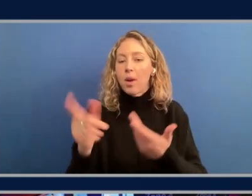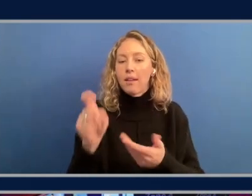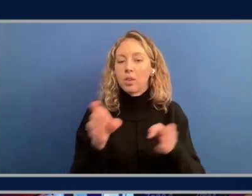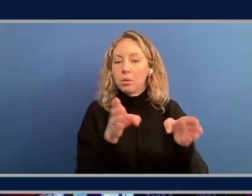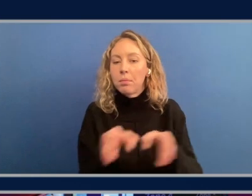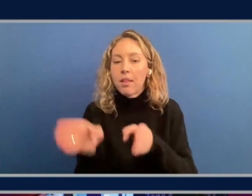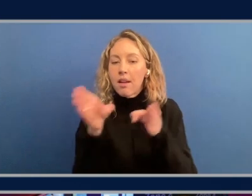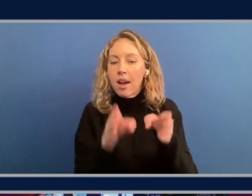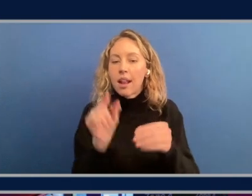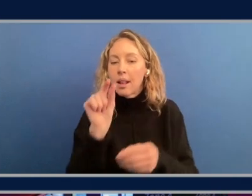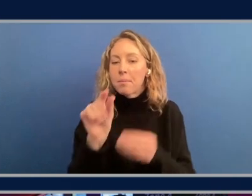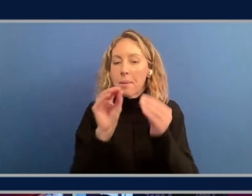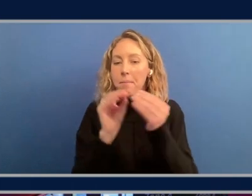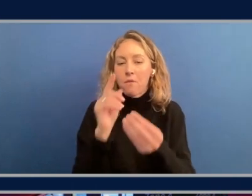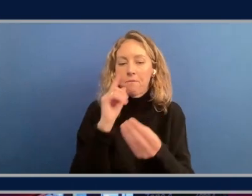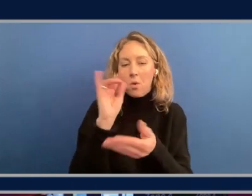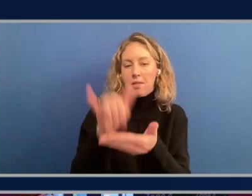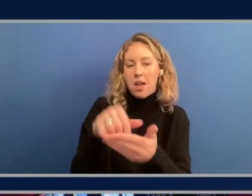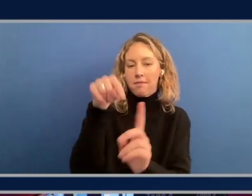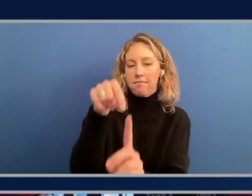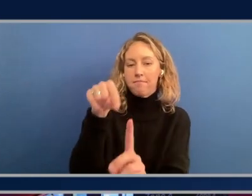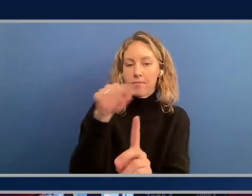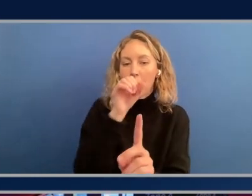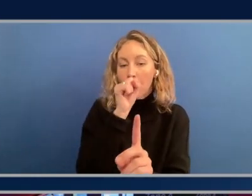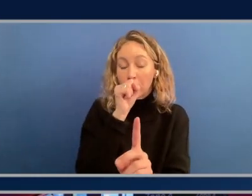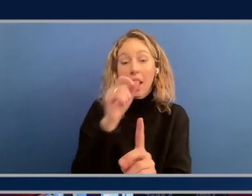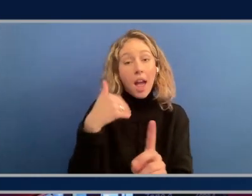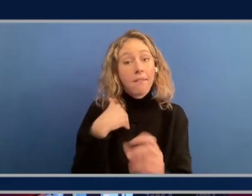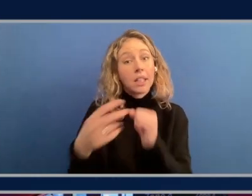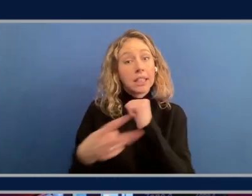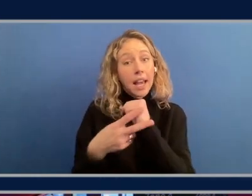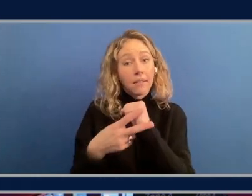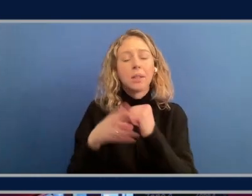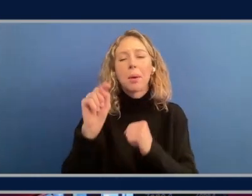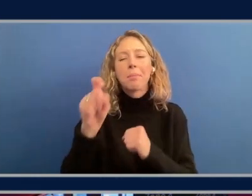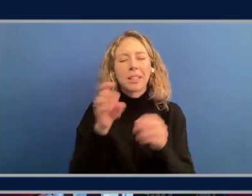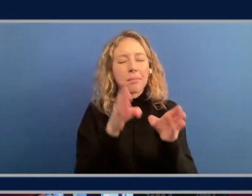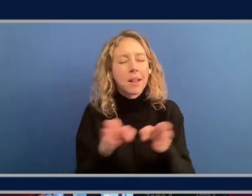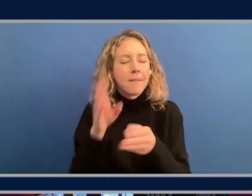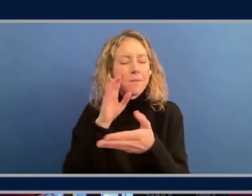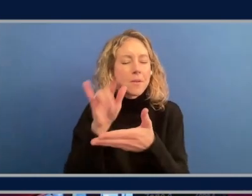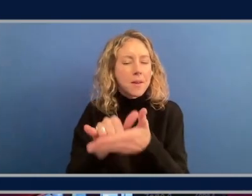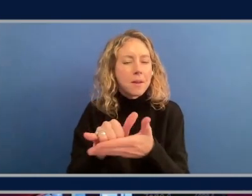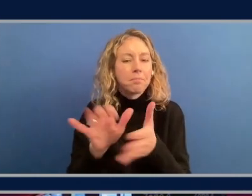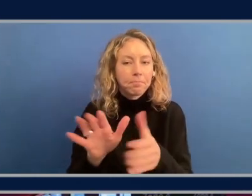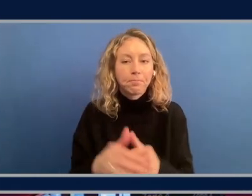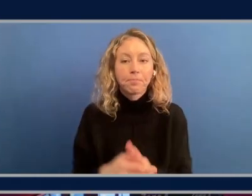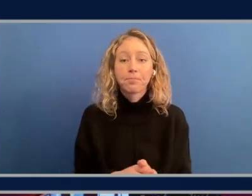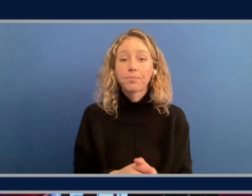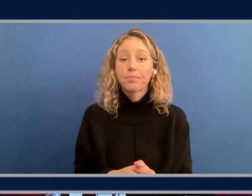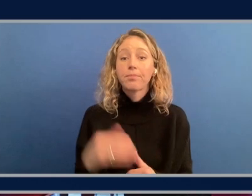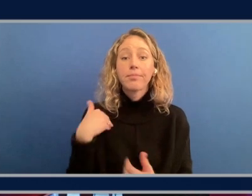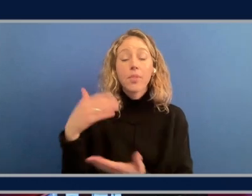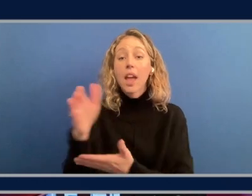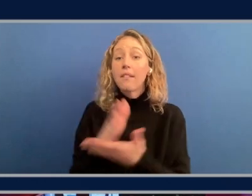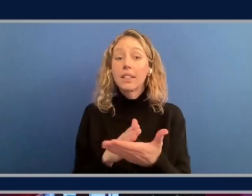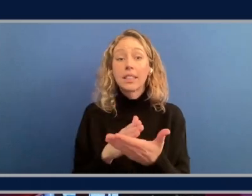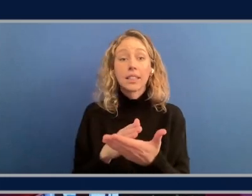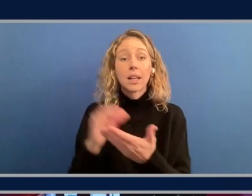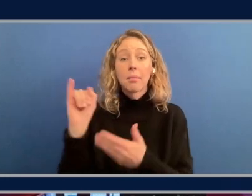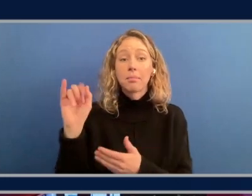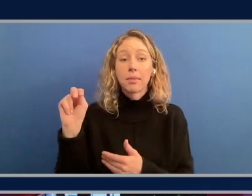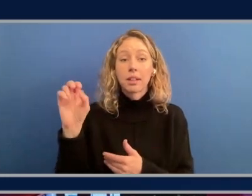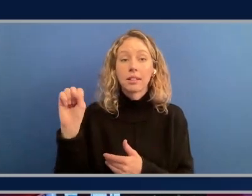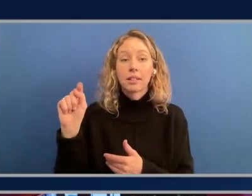bit more around it. Definitely there is savings, but then you just want to plan around that commitment. Okay. So And there are some instance type which we don't have